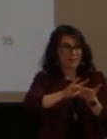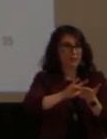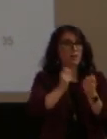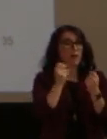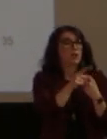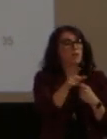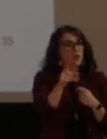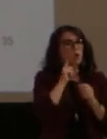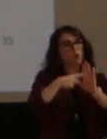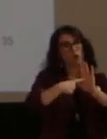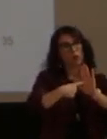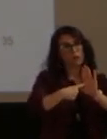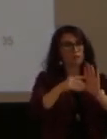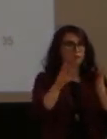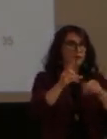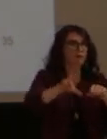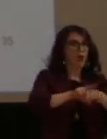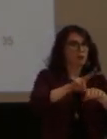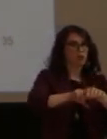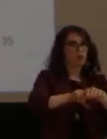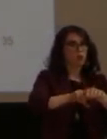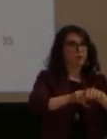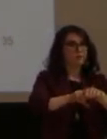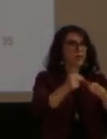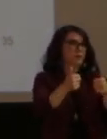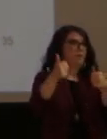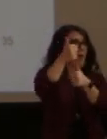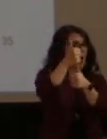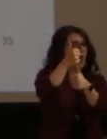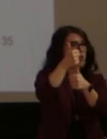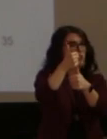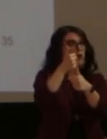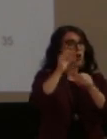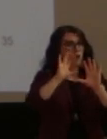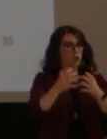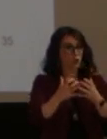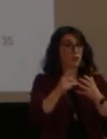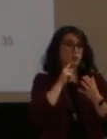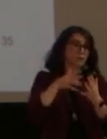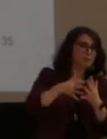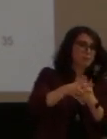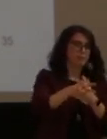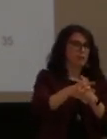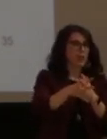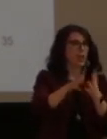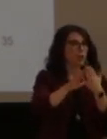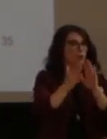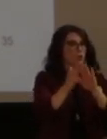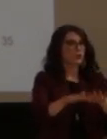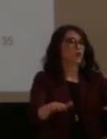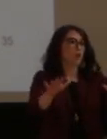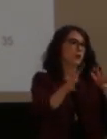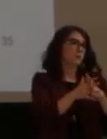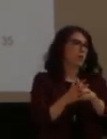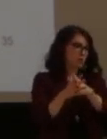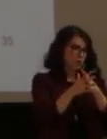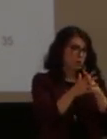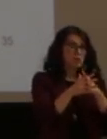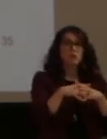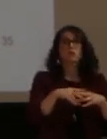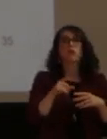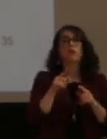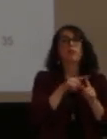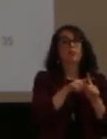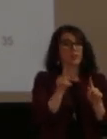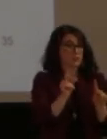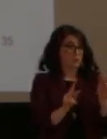represents kind of the national head of a group that's embedded in communities across the country. These folks